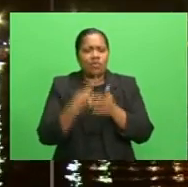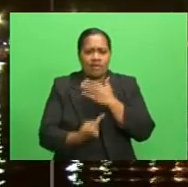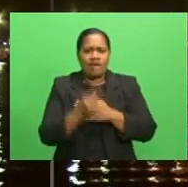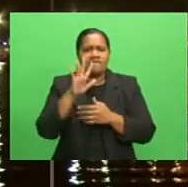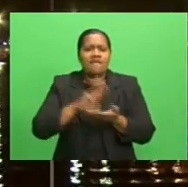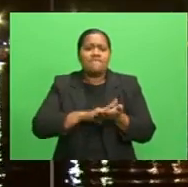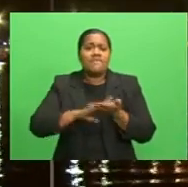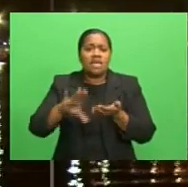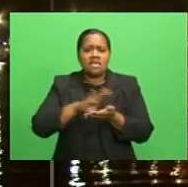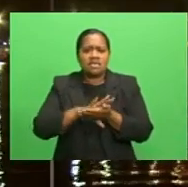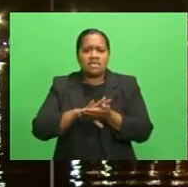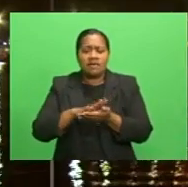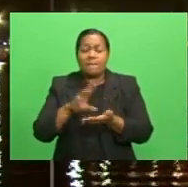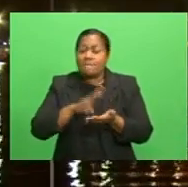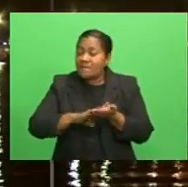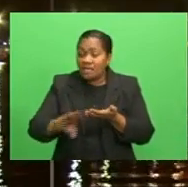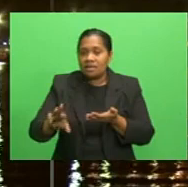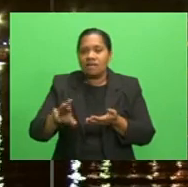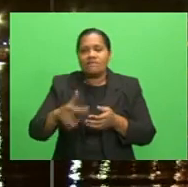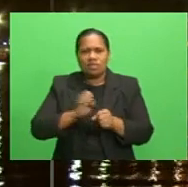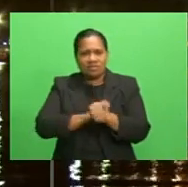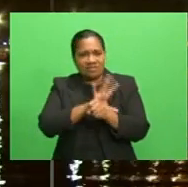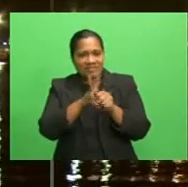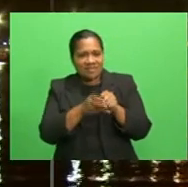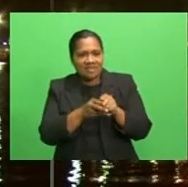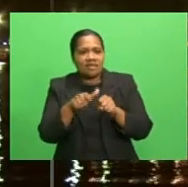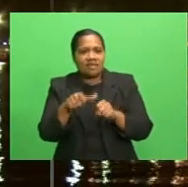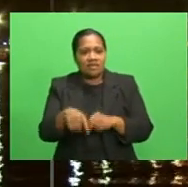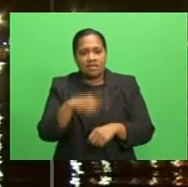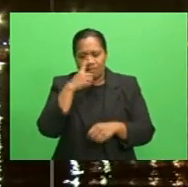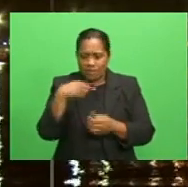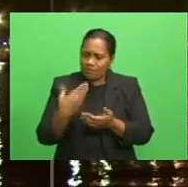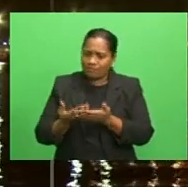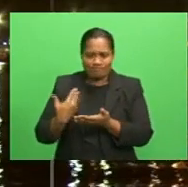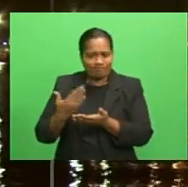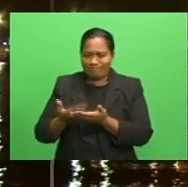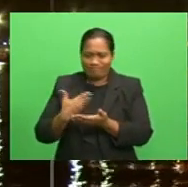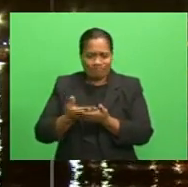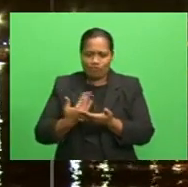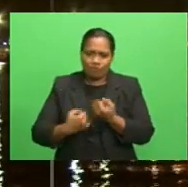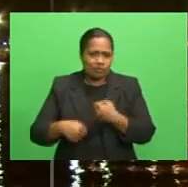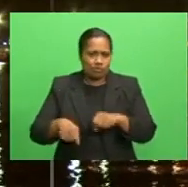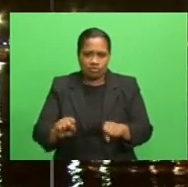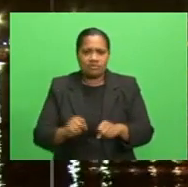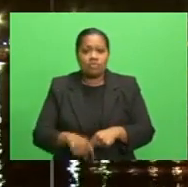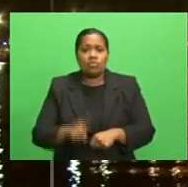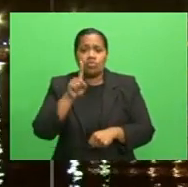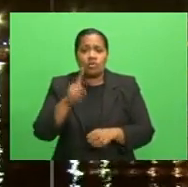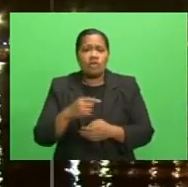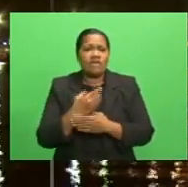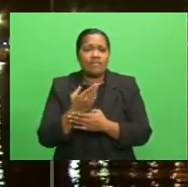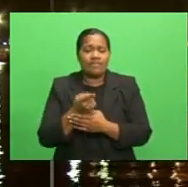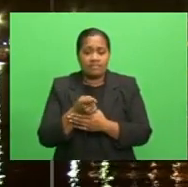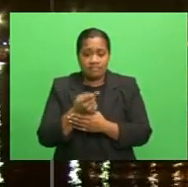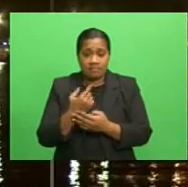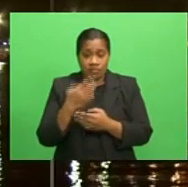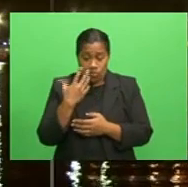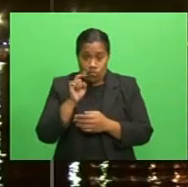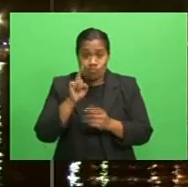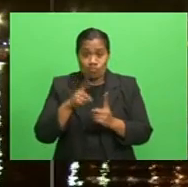COVID-19, but the milestone is doing little to keep the people off the streets. One of the biggest motorcycle rallies in the world is going